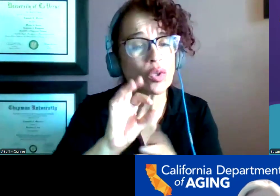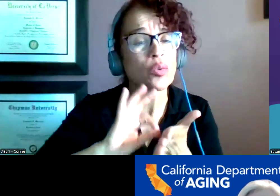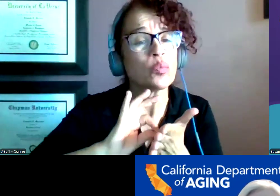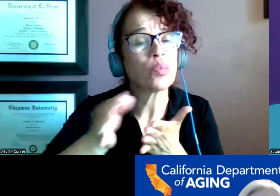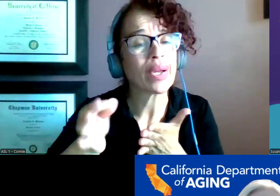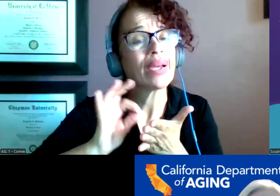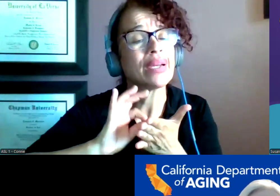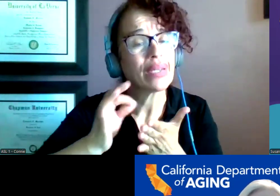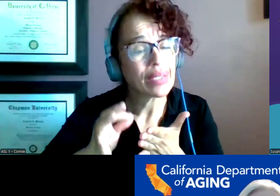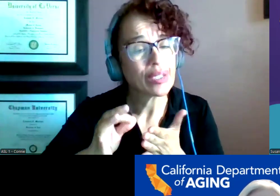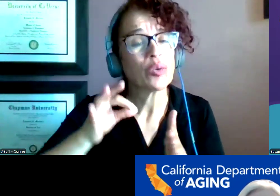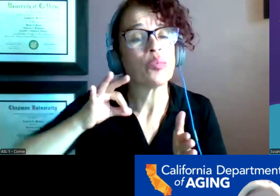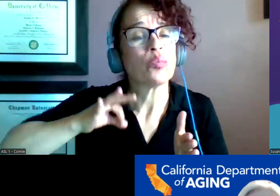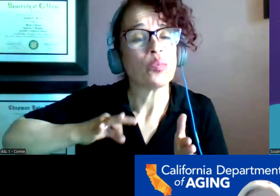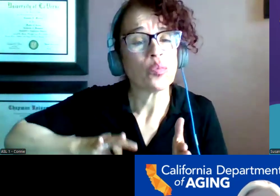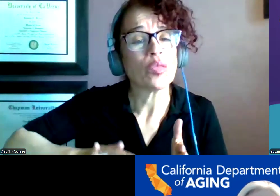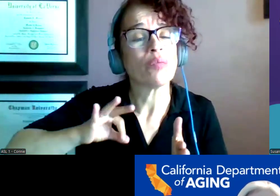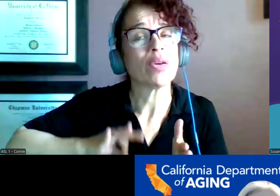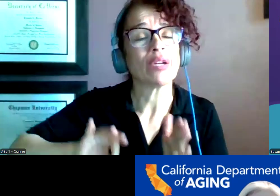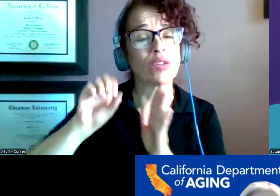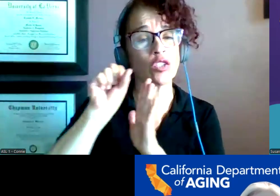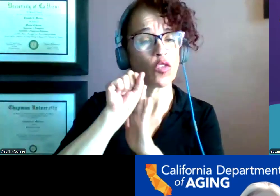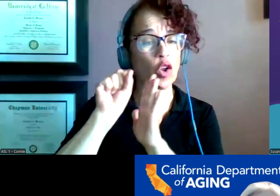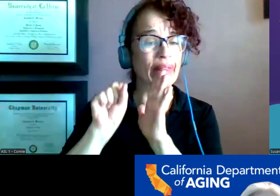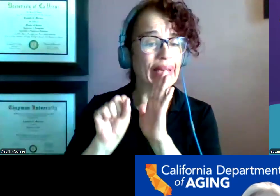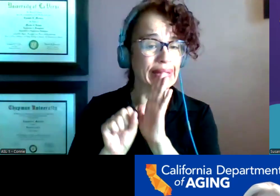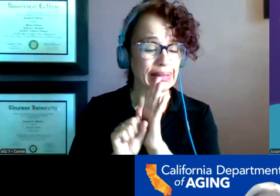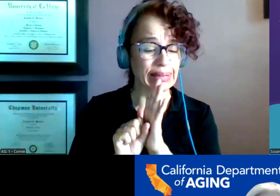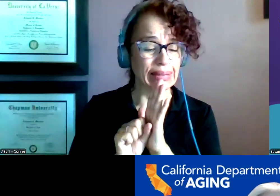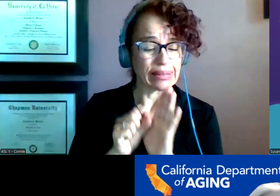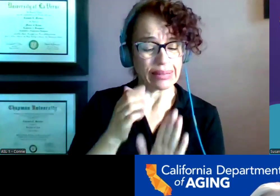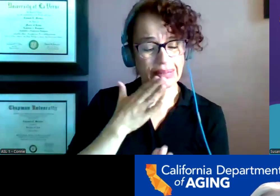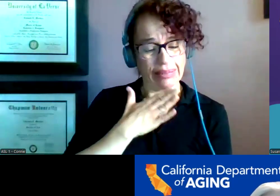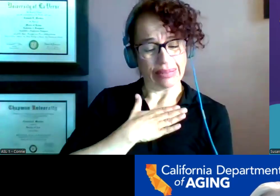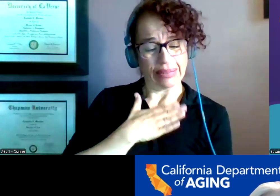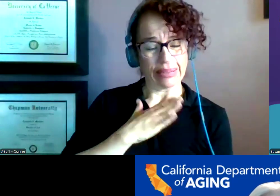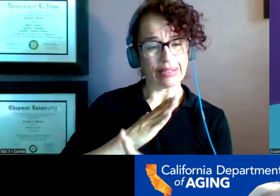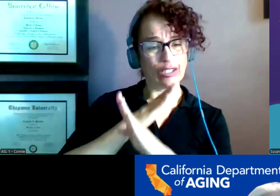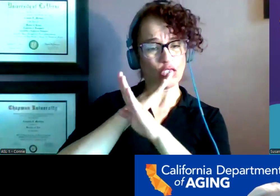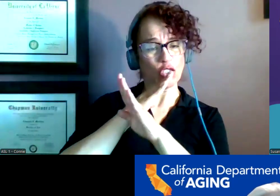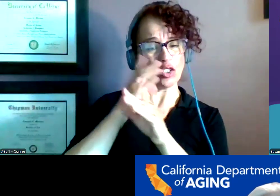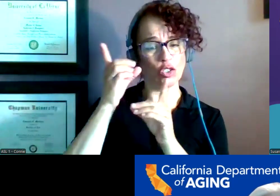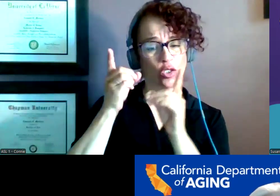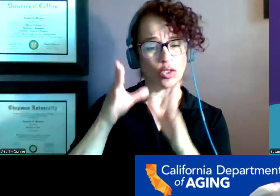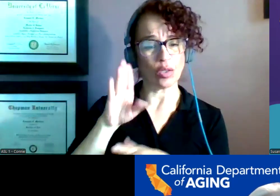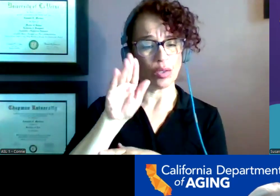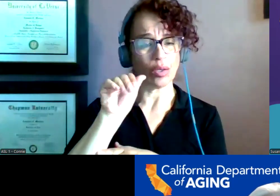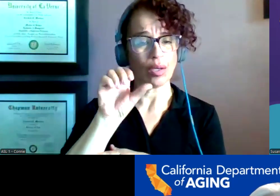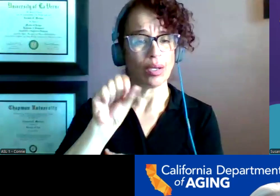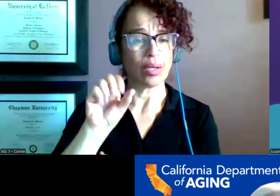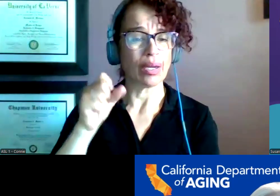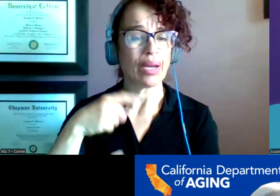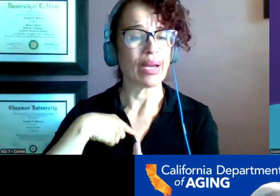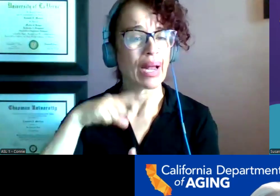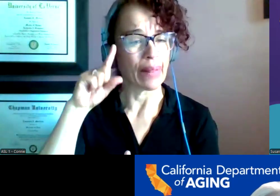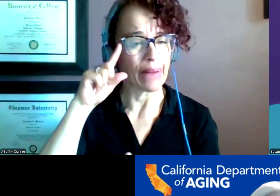Medi-Cal, it would be beneficial to the state. And so to me, that's a barrier, Director Bass, and I think it's